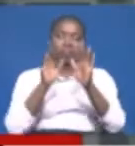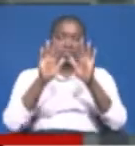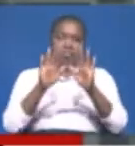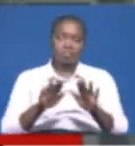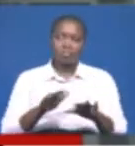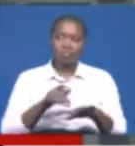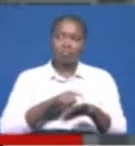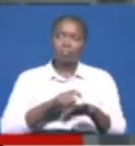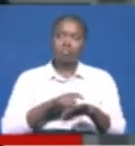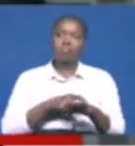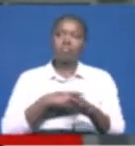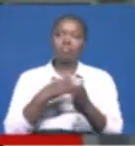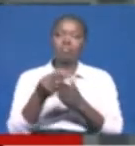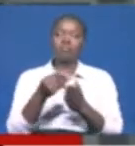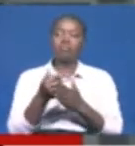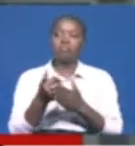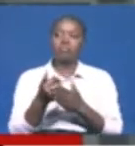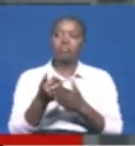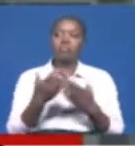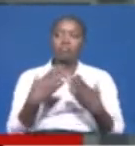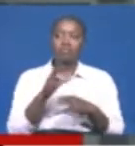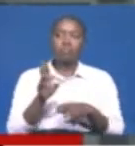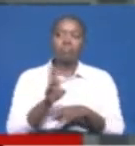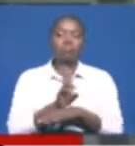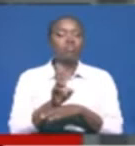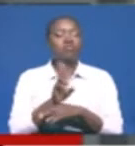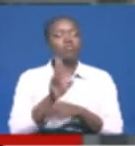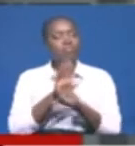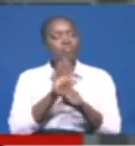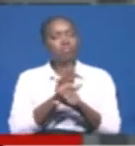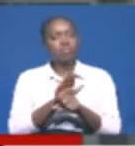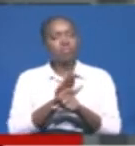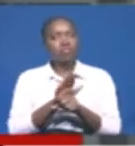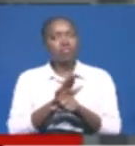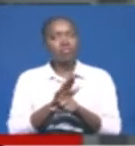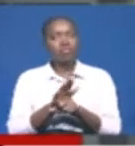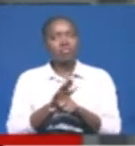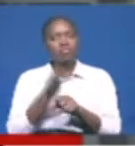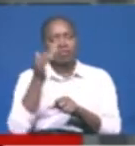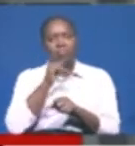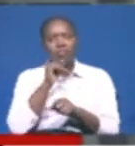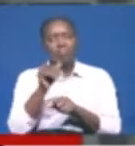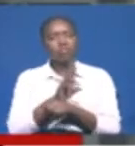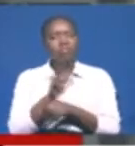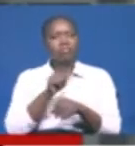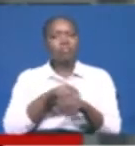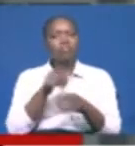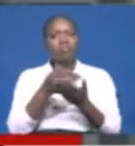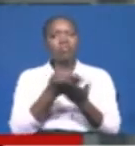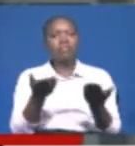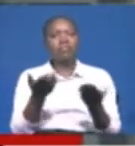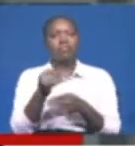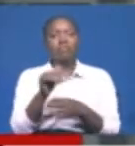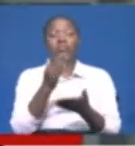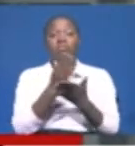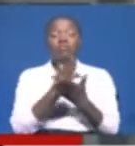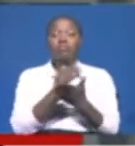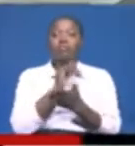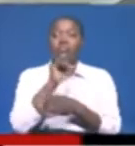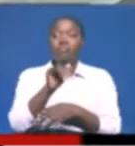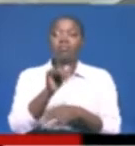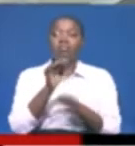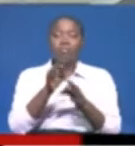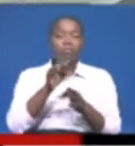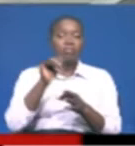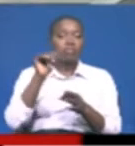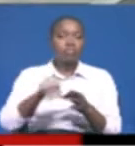to be money and people are spending. So they can't understand why you shouldn't be spending when you get in there. And yet the reality is that if you can't